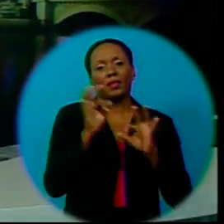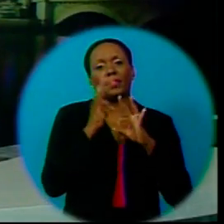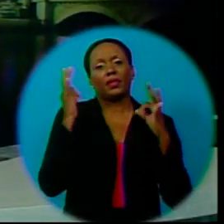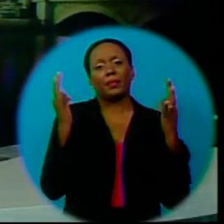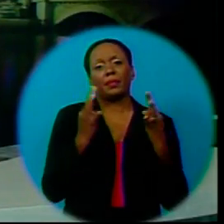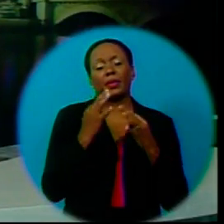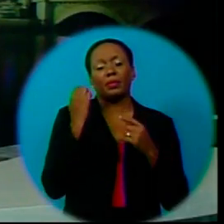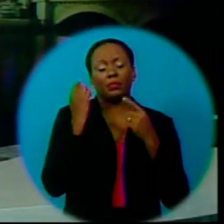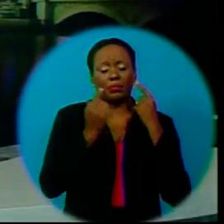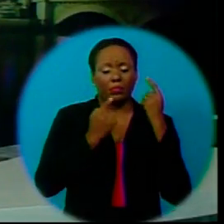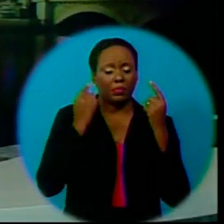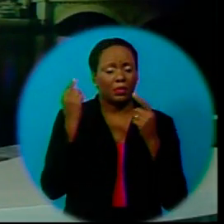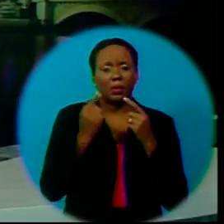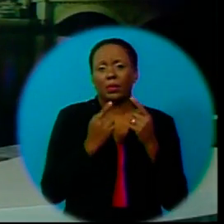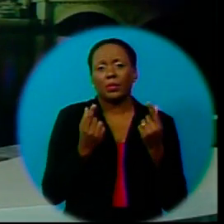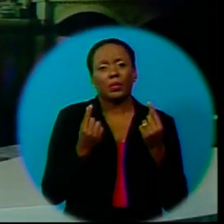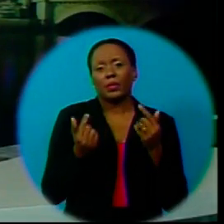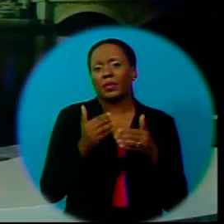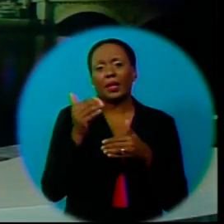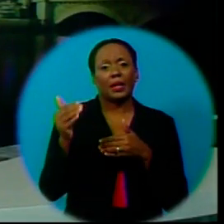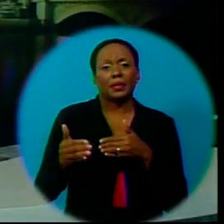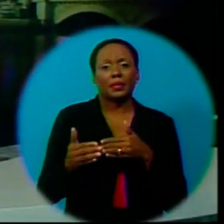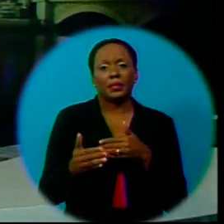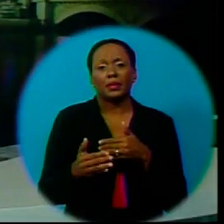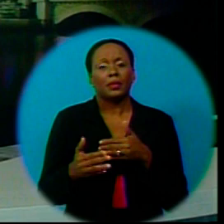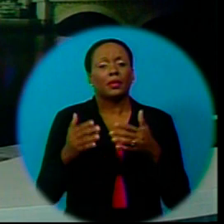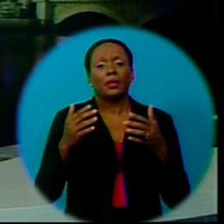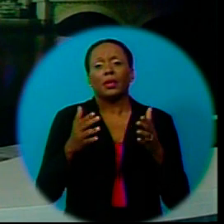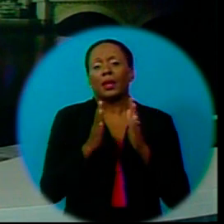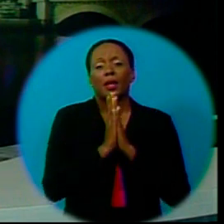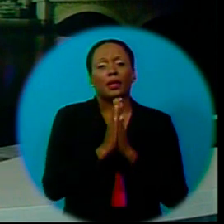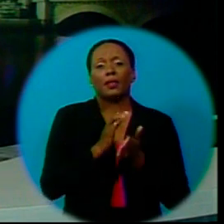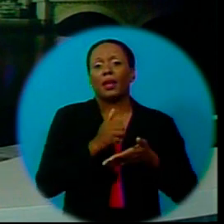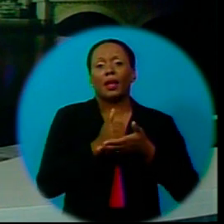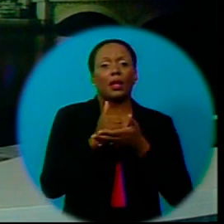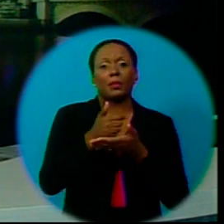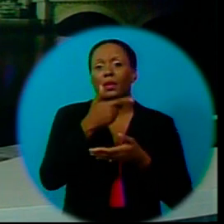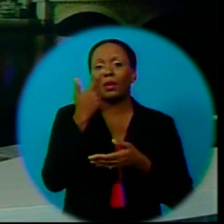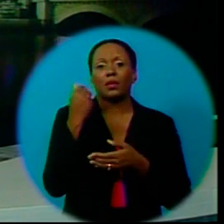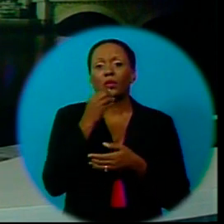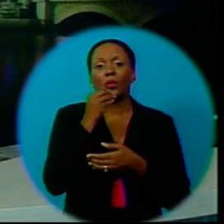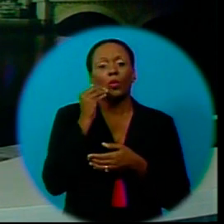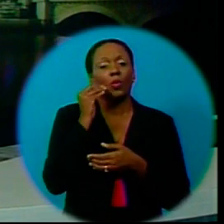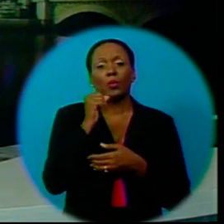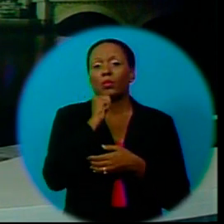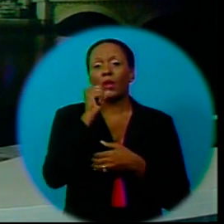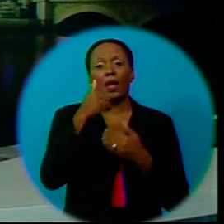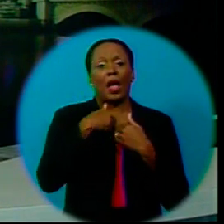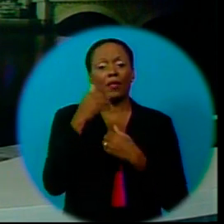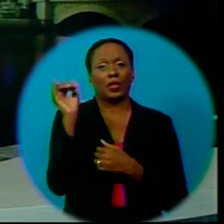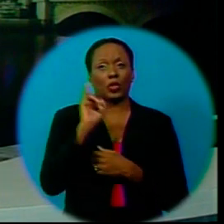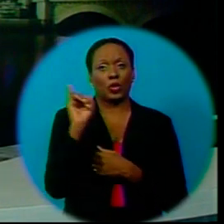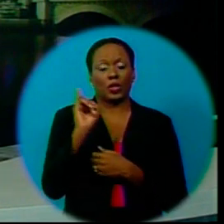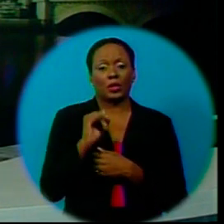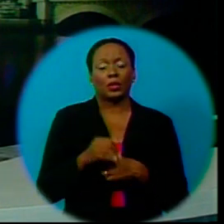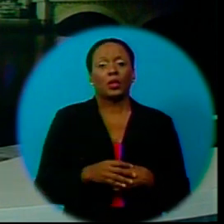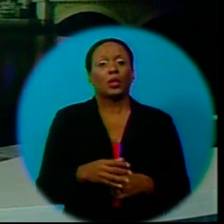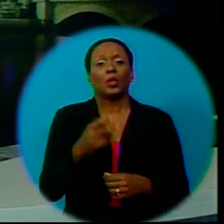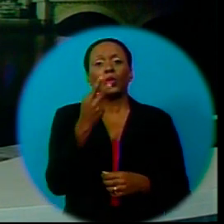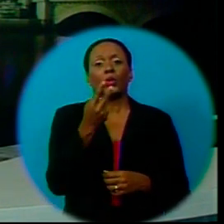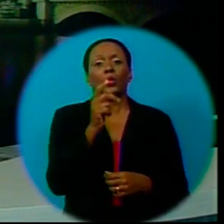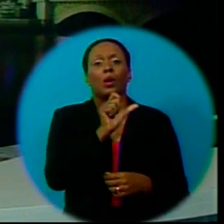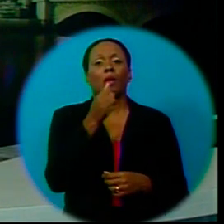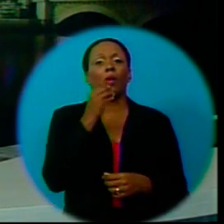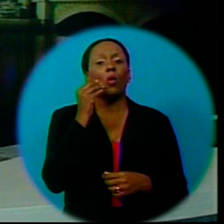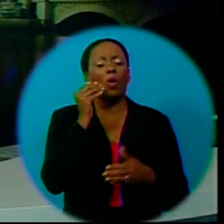Family is contemplating their next move and has appealed for some assistance as the home was uninsured. 2 neighboring homes were slightly